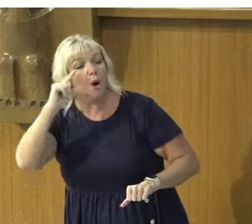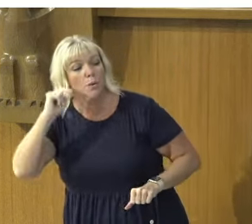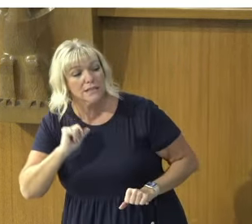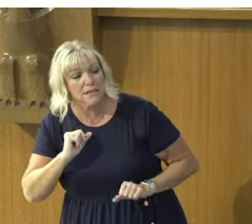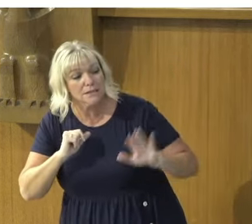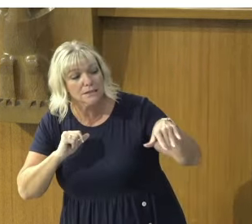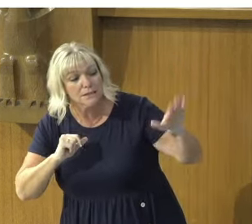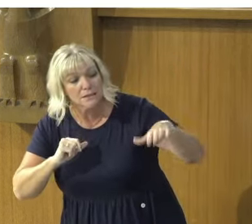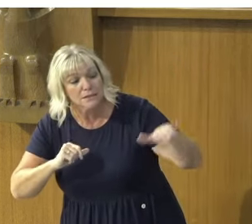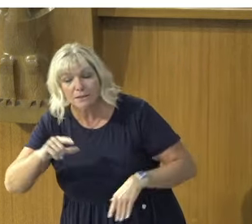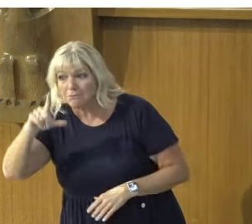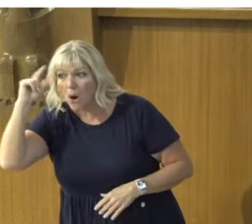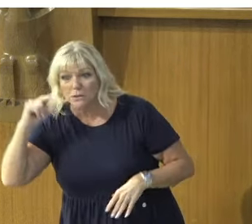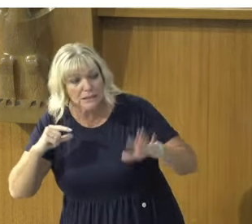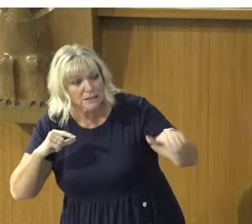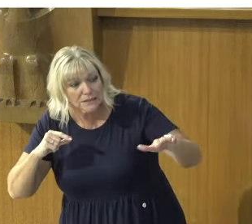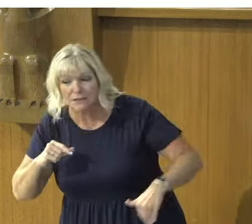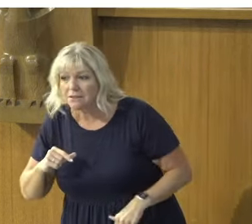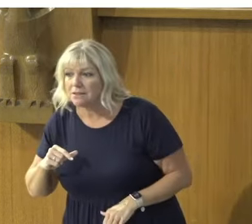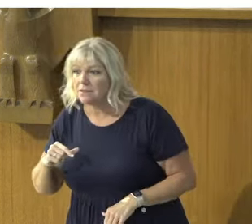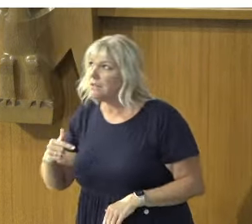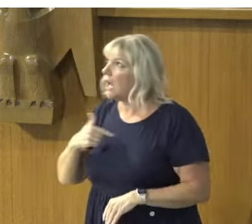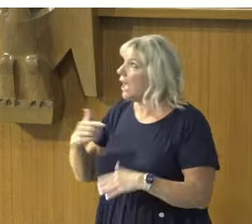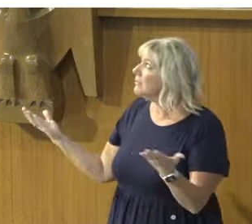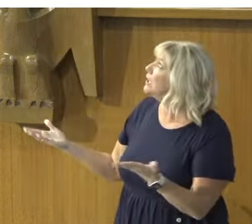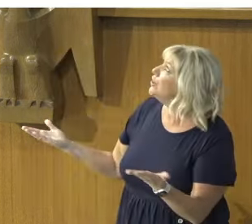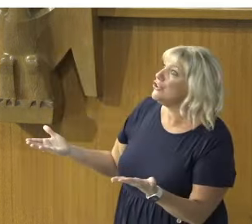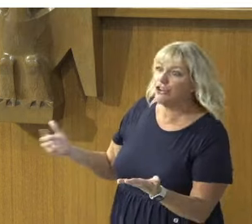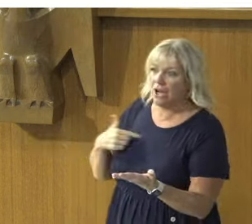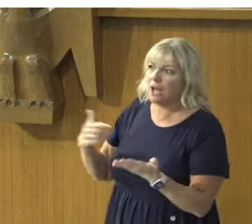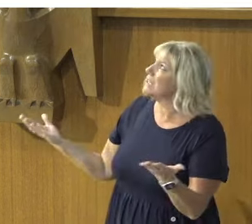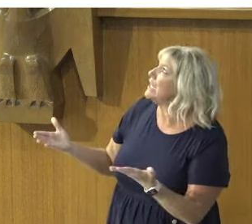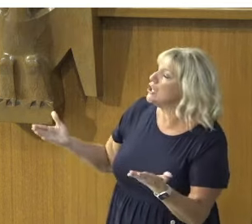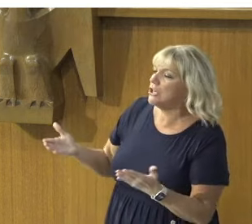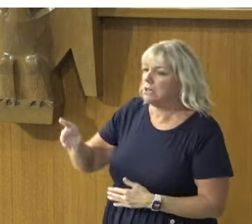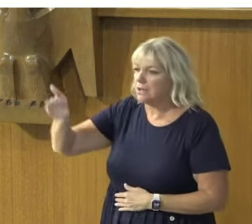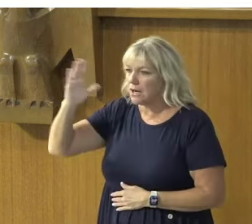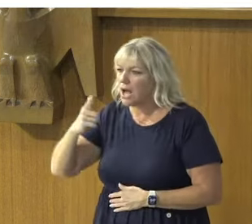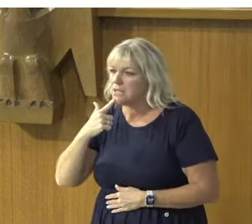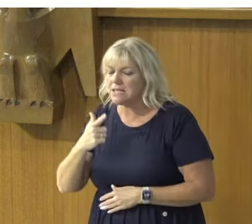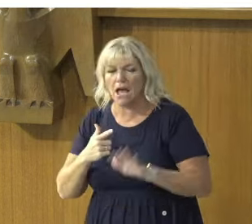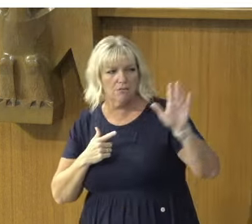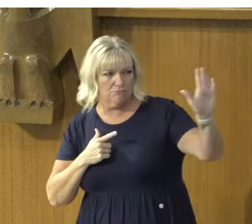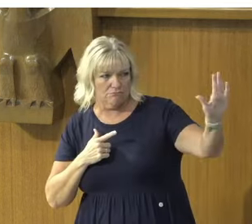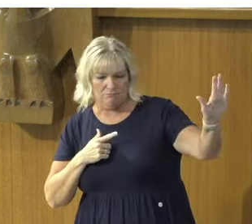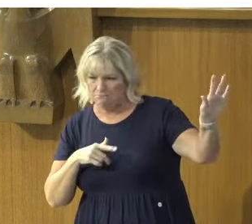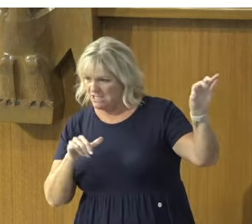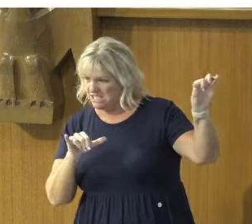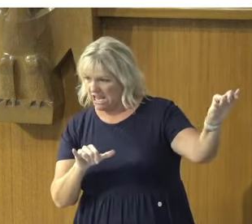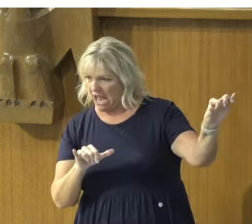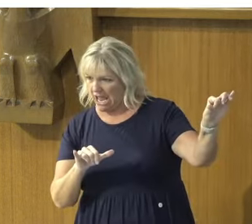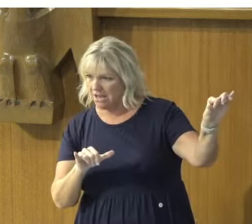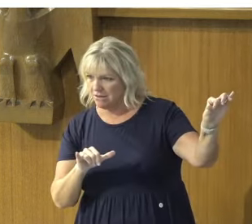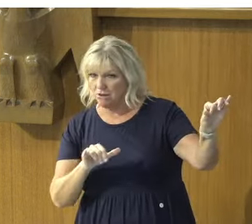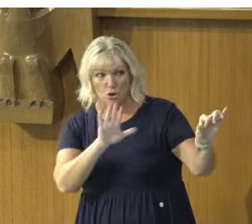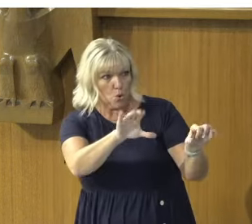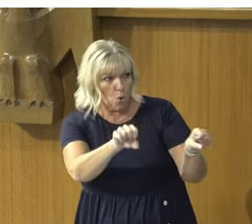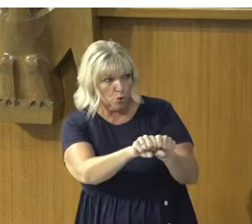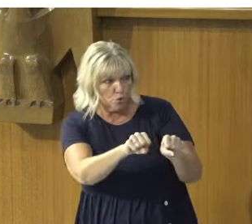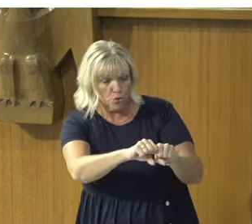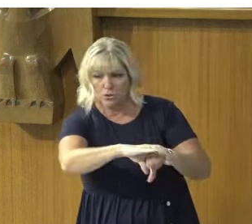Moses, and he said, Here I am. God said, Come no closer. Remove the sandals